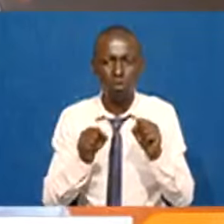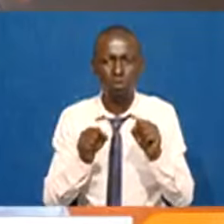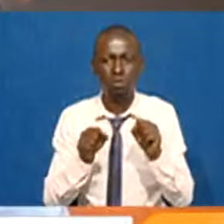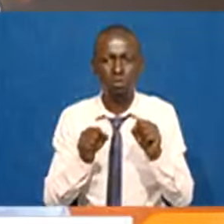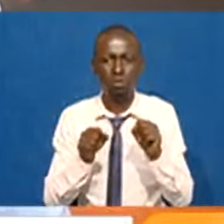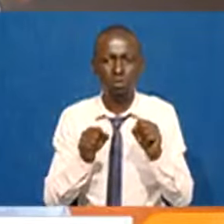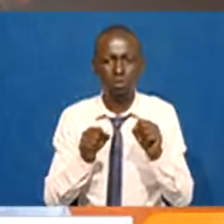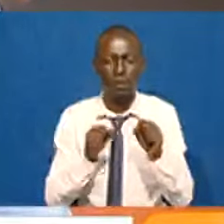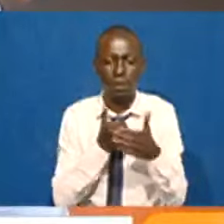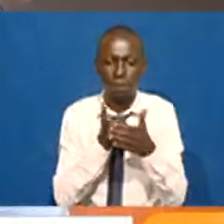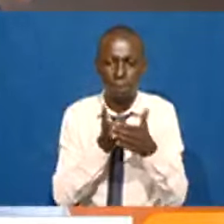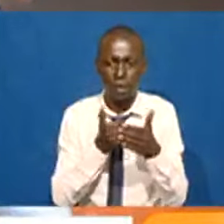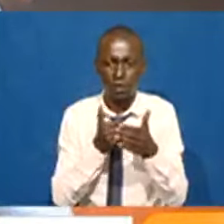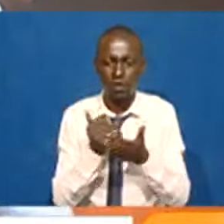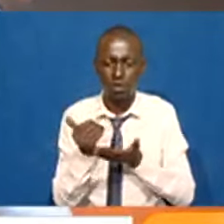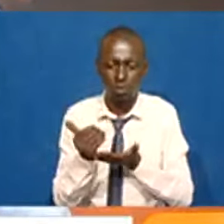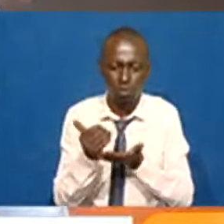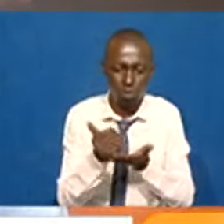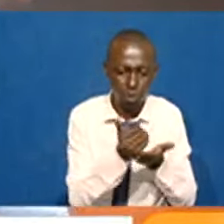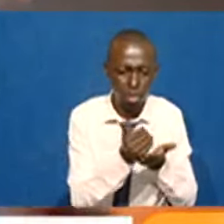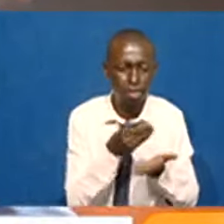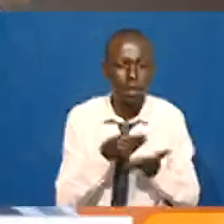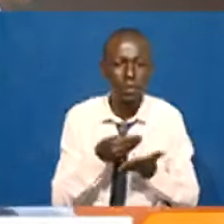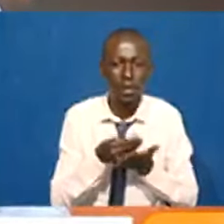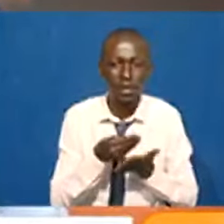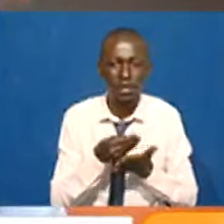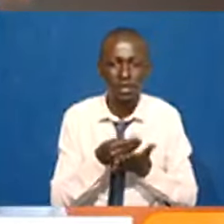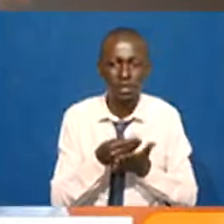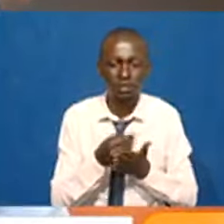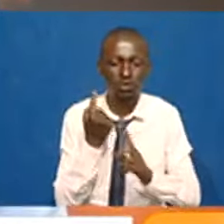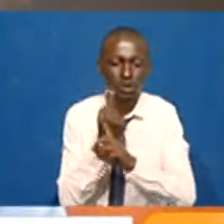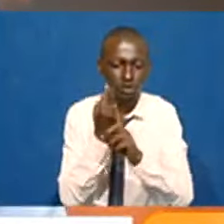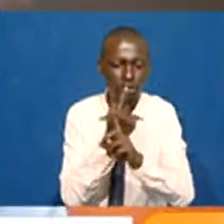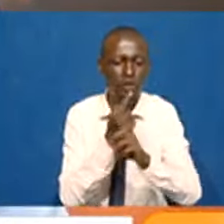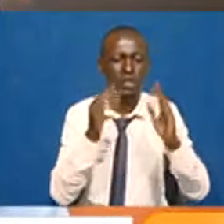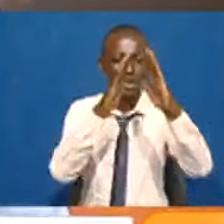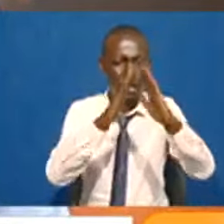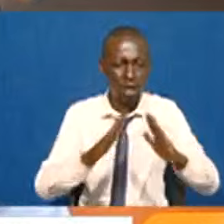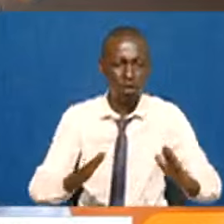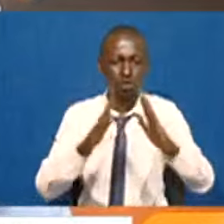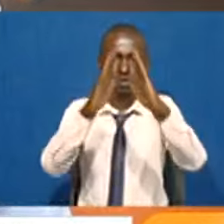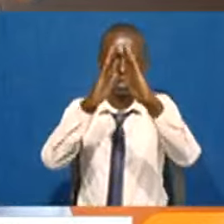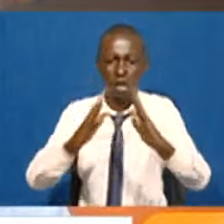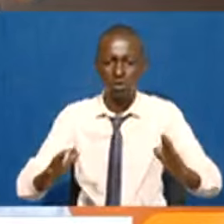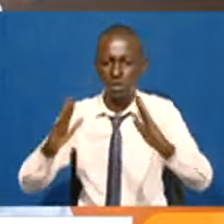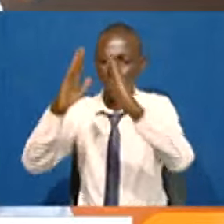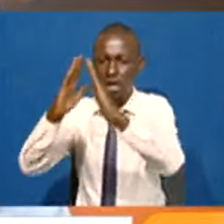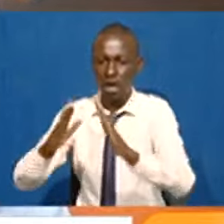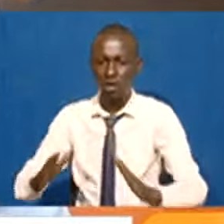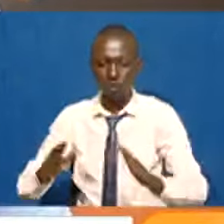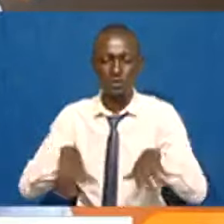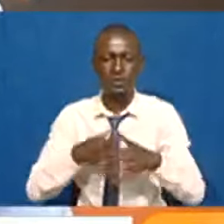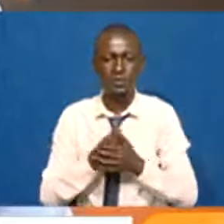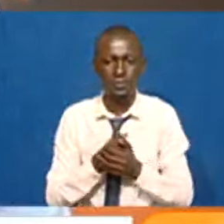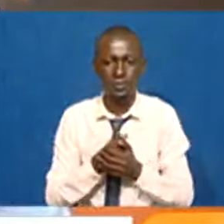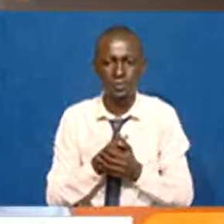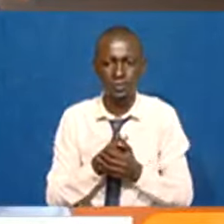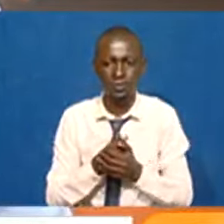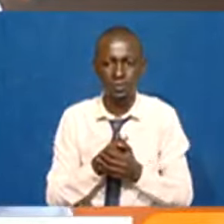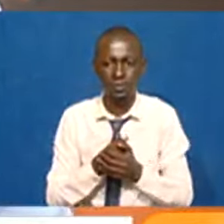were collecting money from door to door and writing